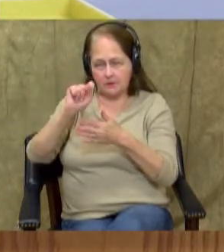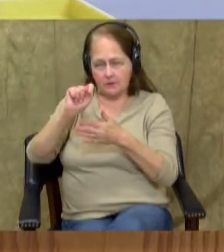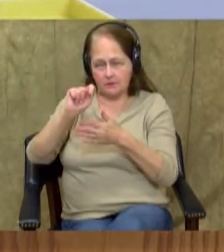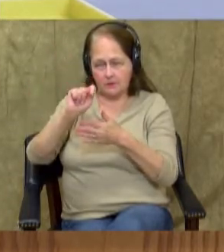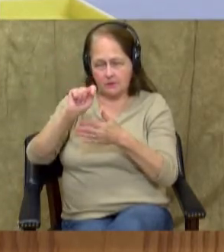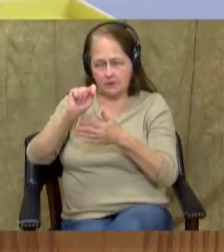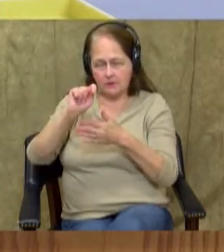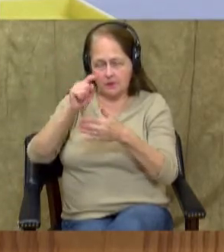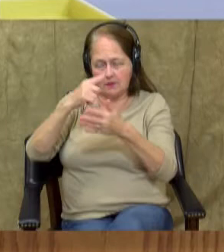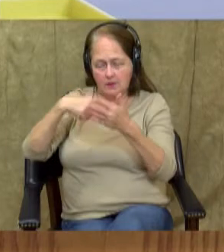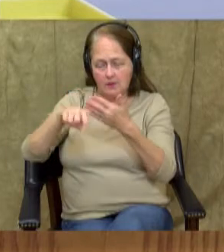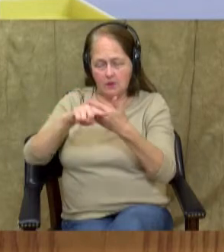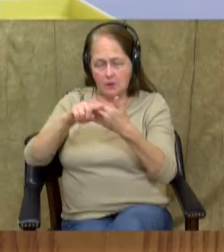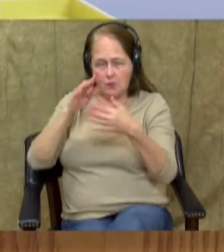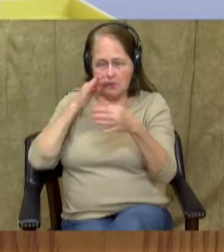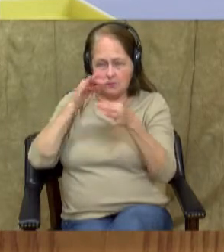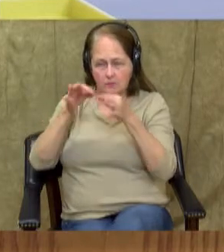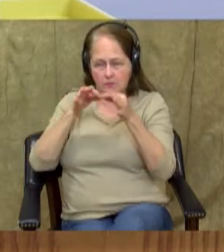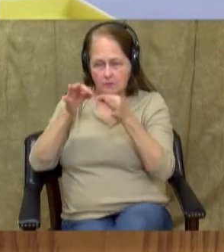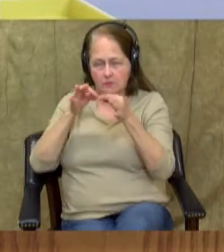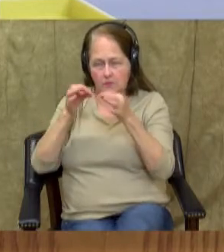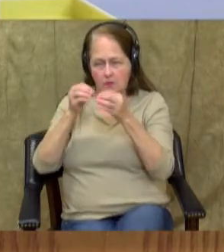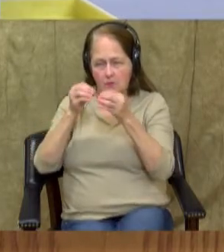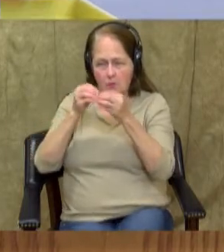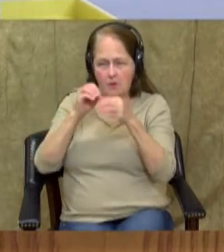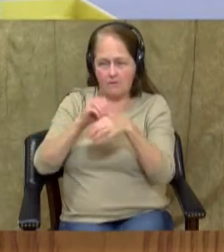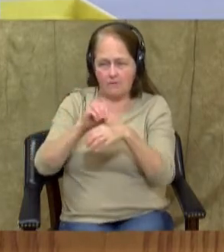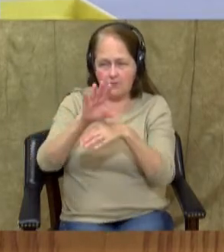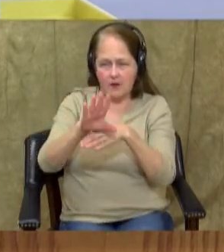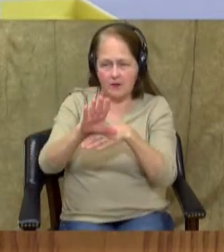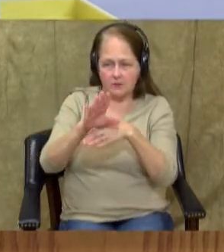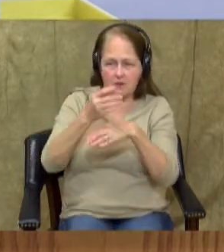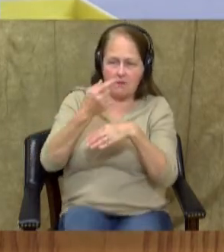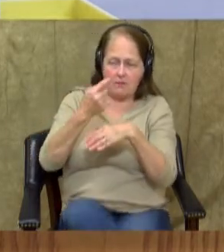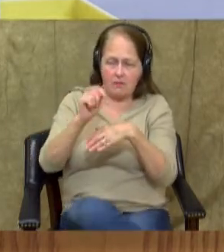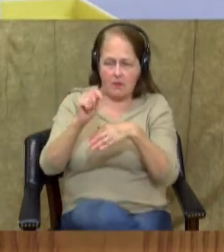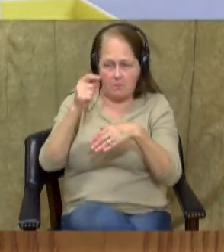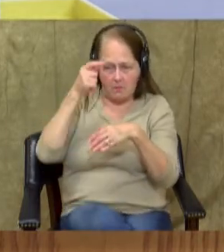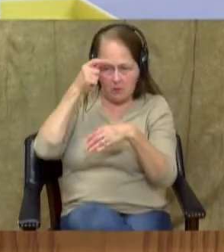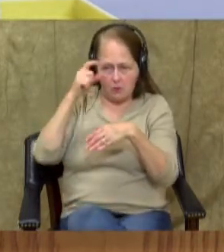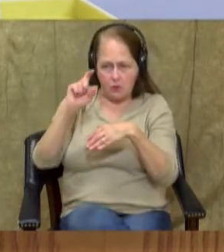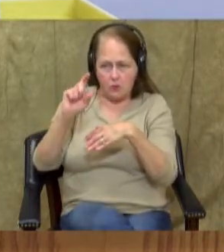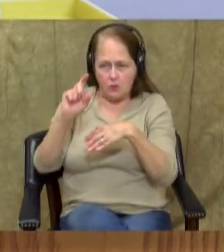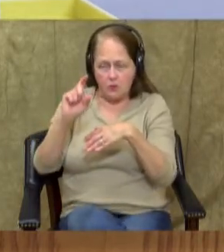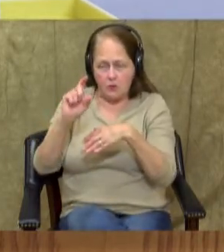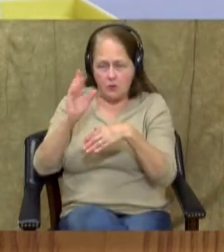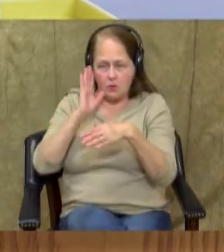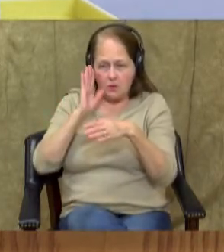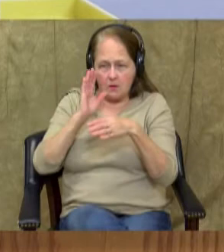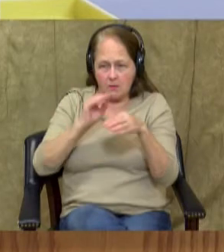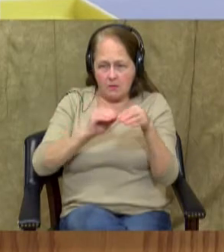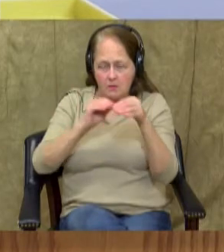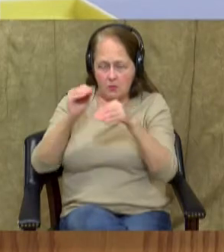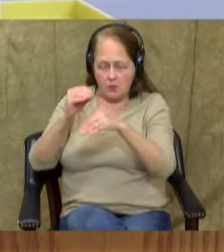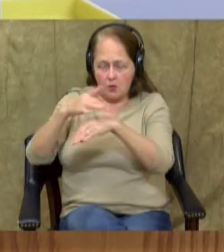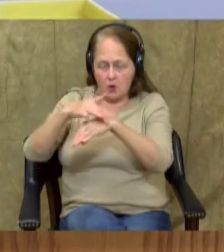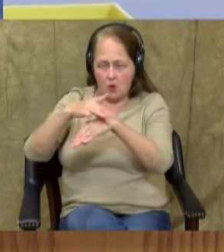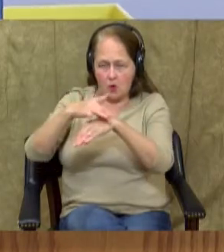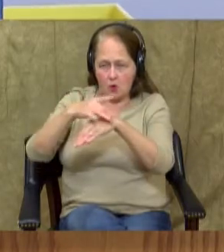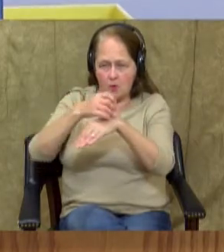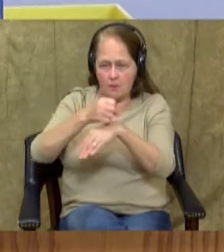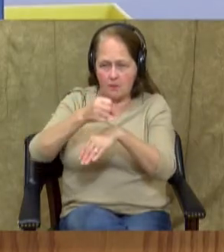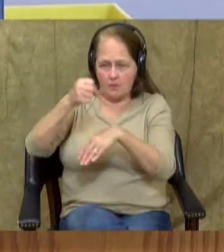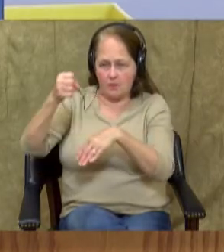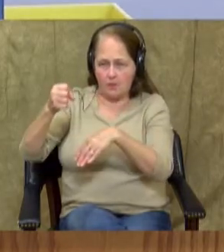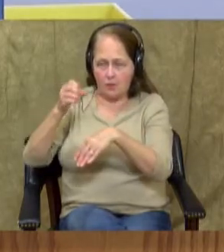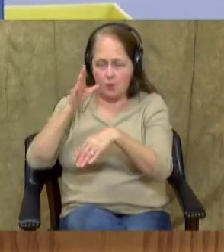going to matter next week when we start looking at other effects of the moon. So, I'm going to remove the Earth from the center just because I